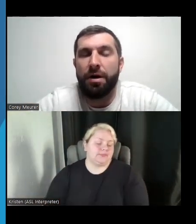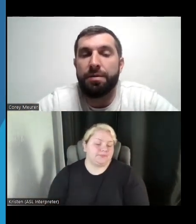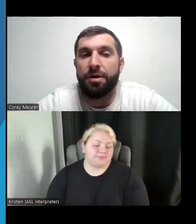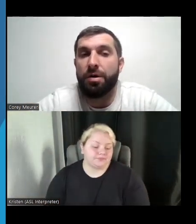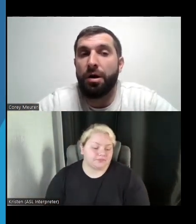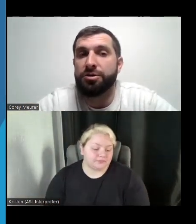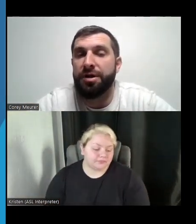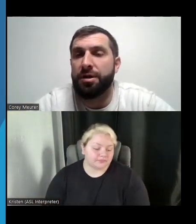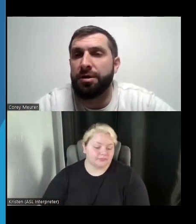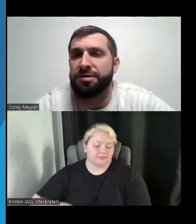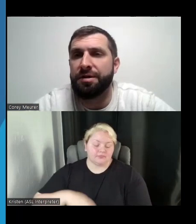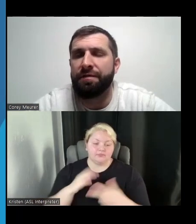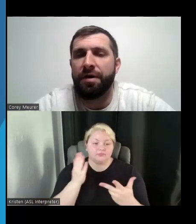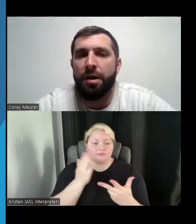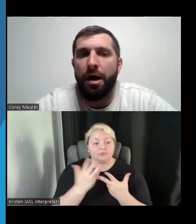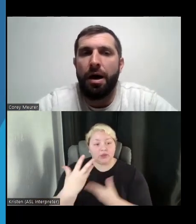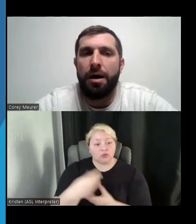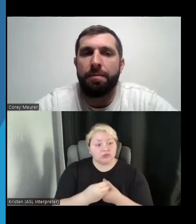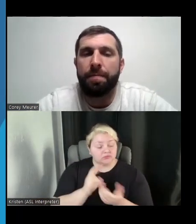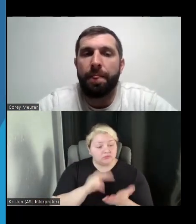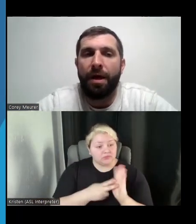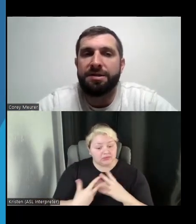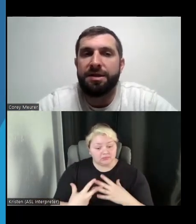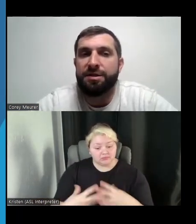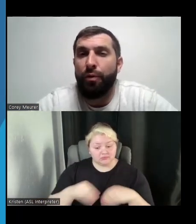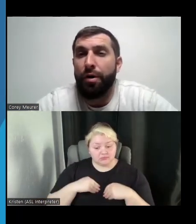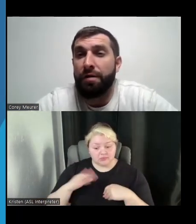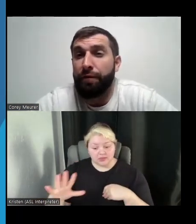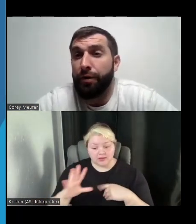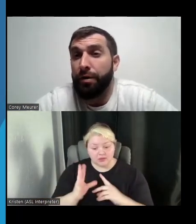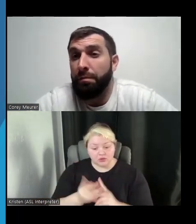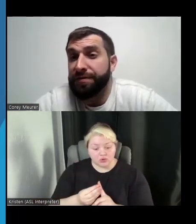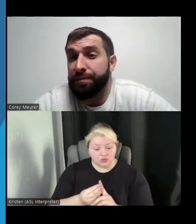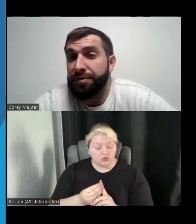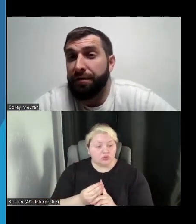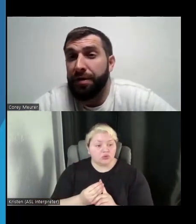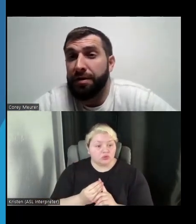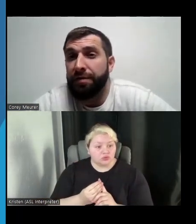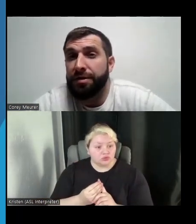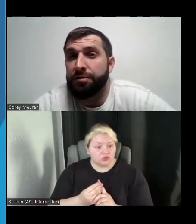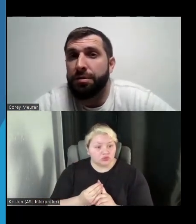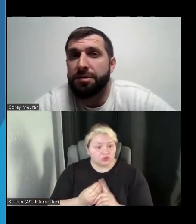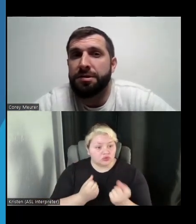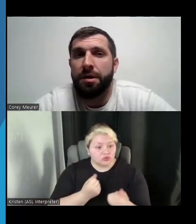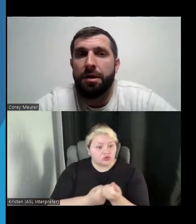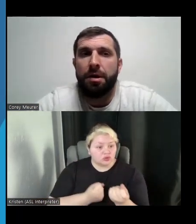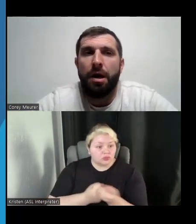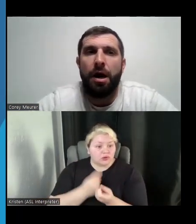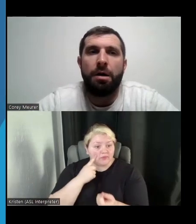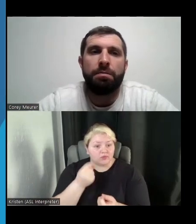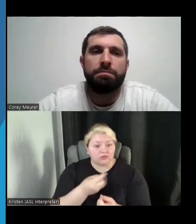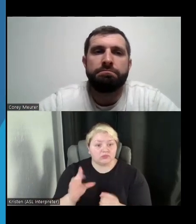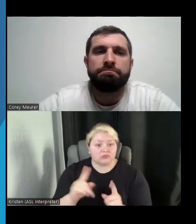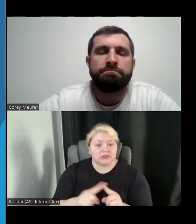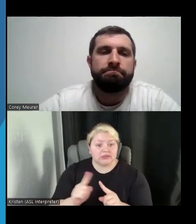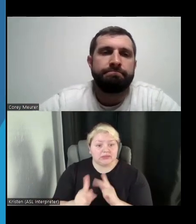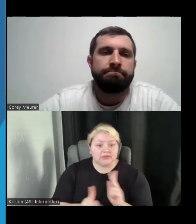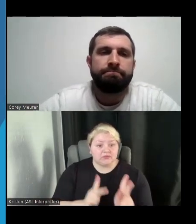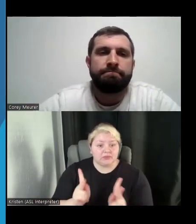inclusive, culturally inclusive? Is it supportive for multiple different individuals?